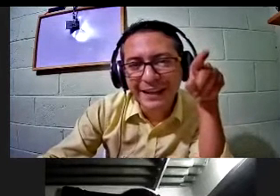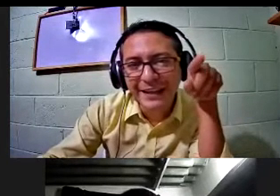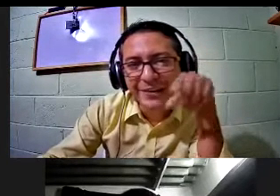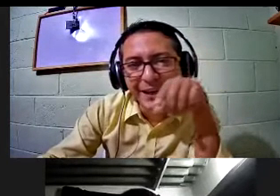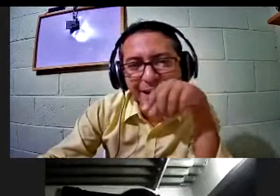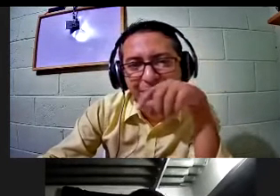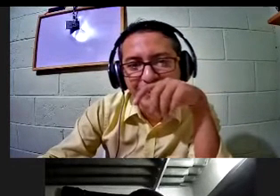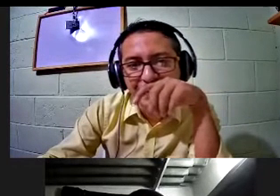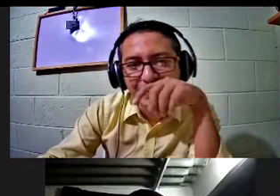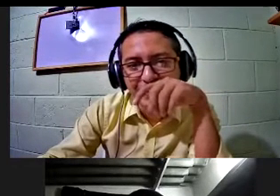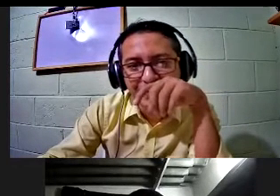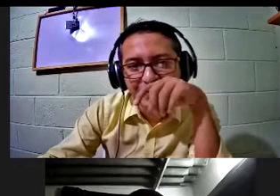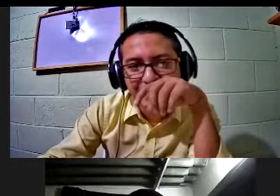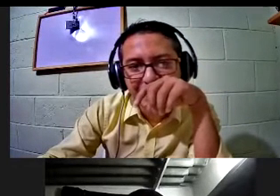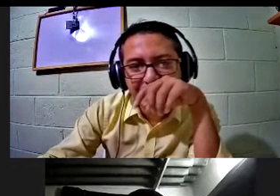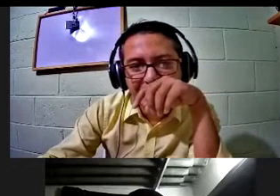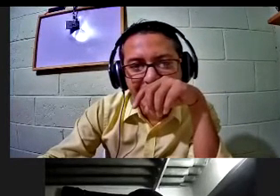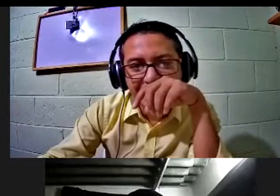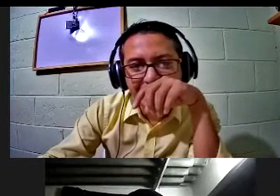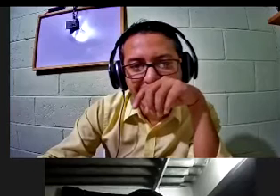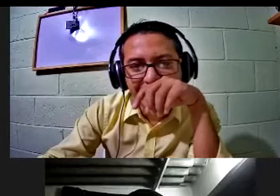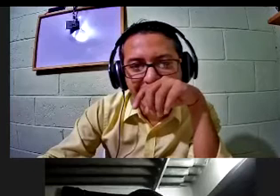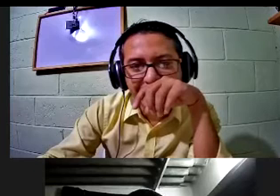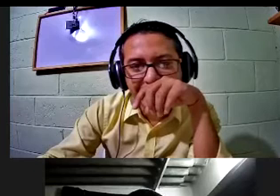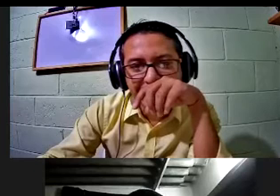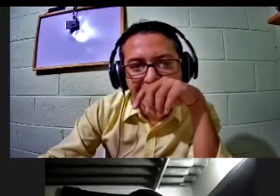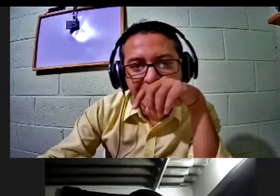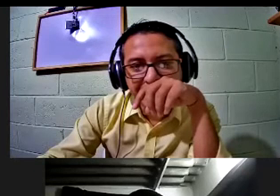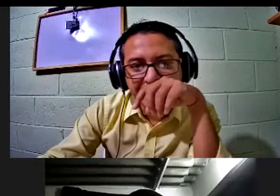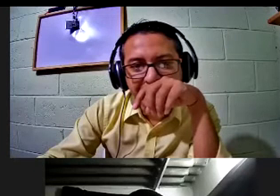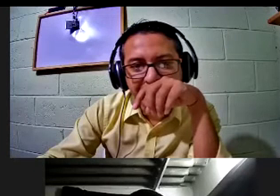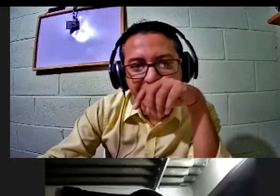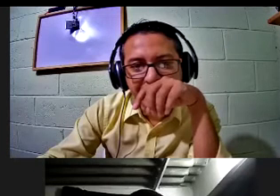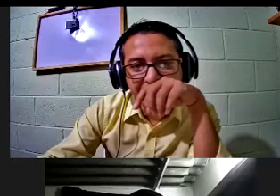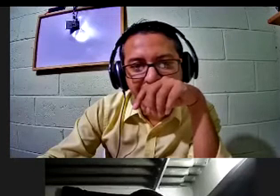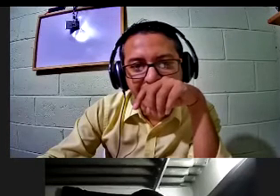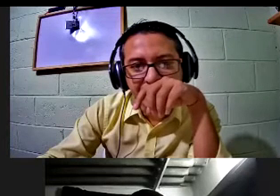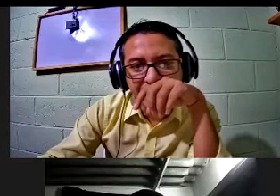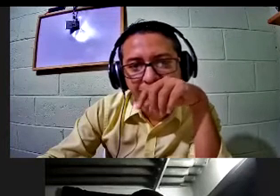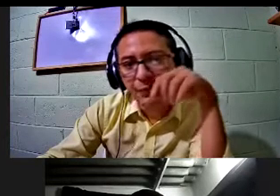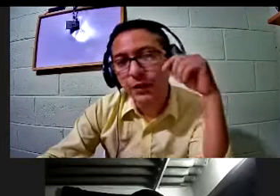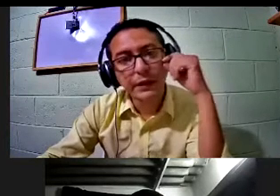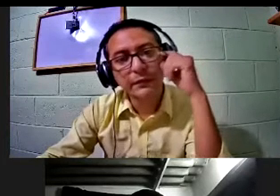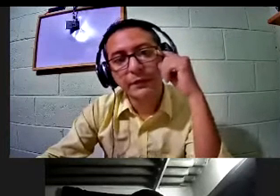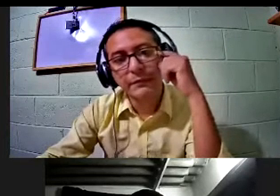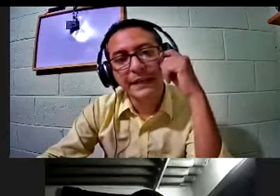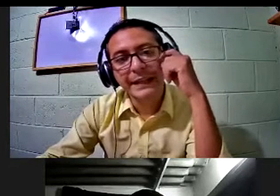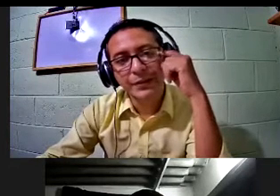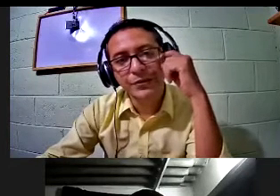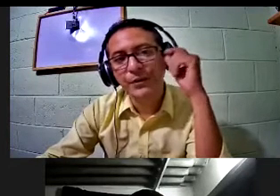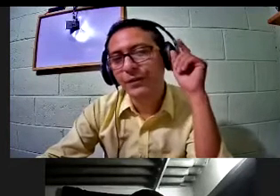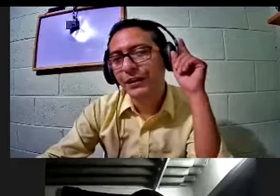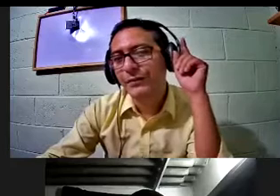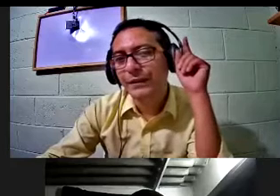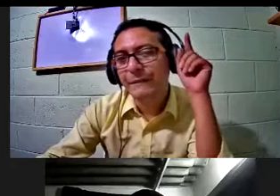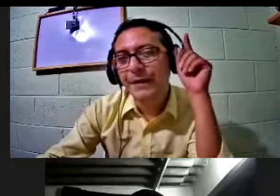a second, Carlos, because, let's see, Carlos, you were not working with Mariela.